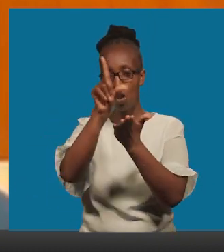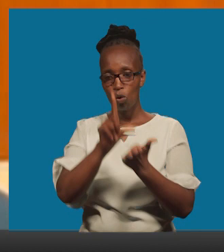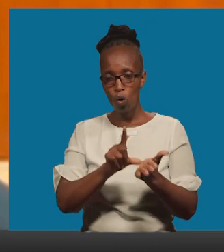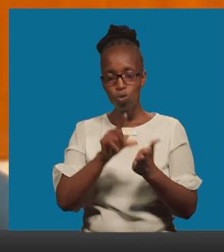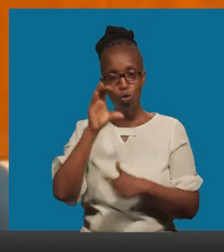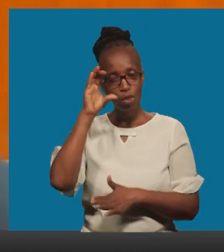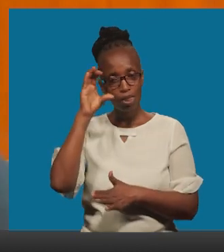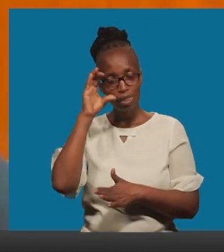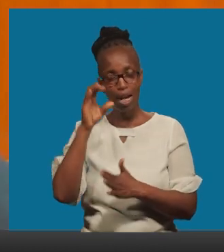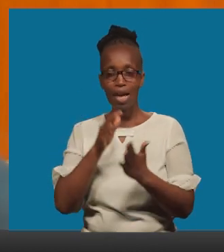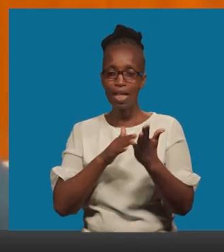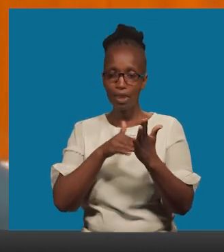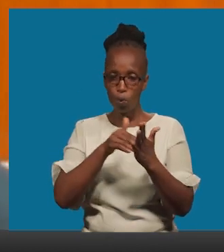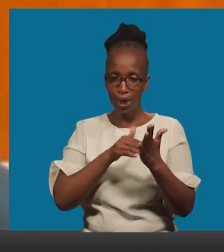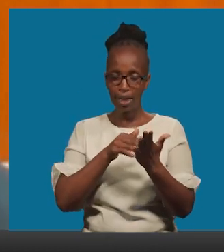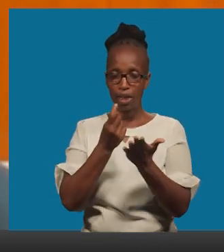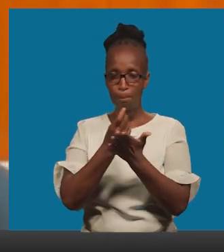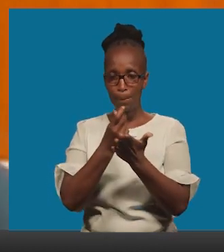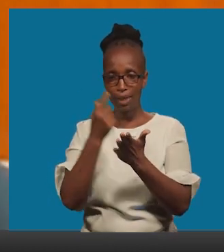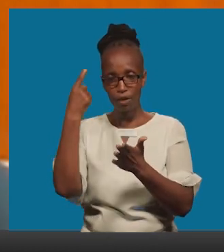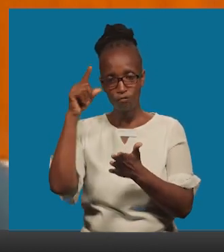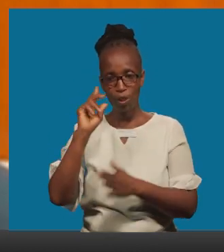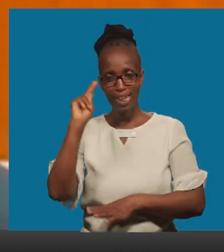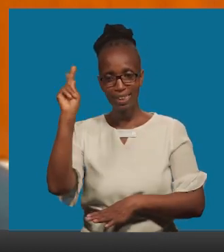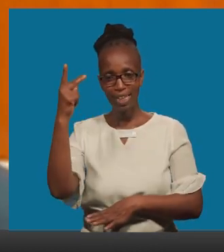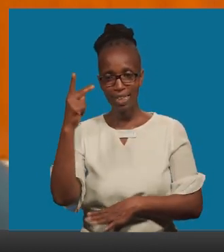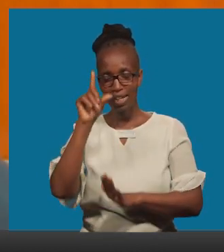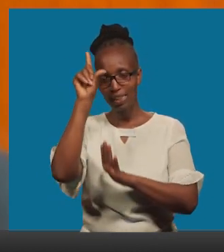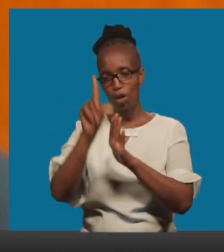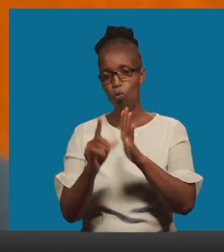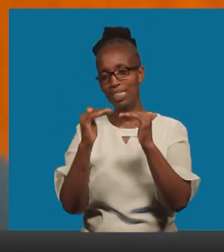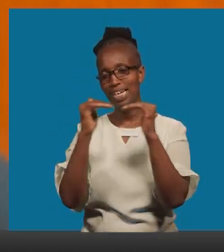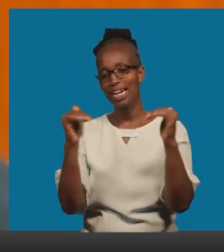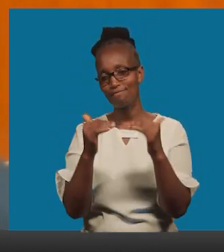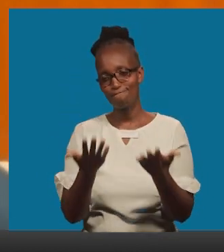China weakening Shilling and foreign exchange Reserves at their lowest levels ever